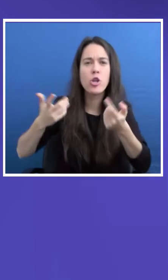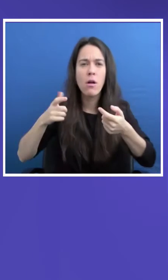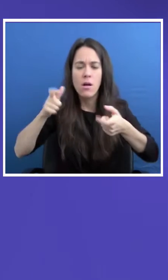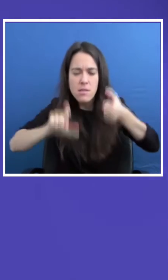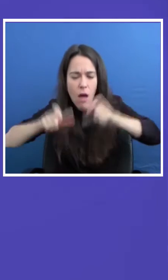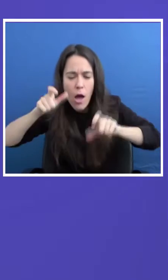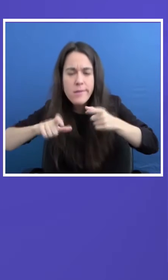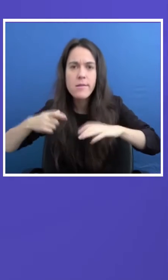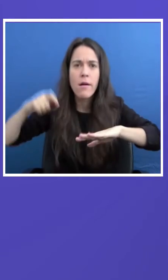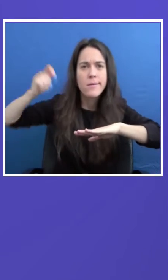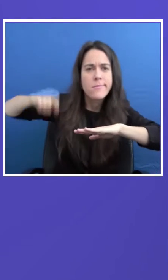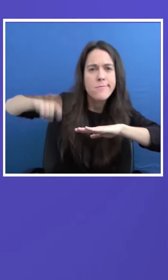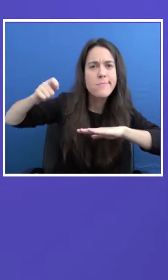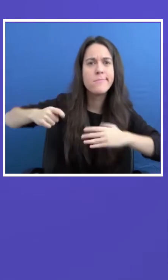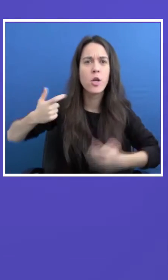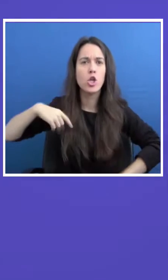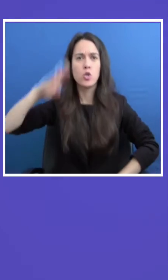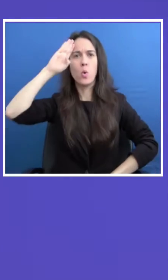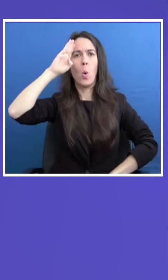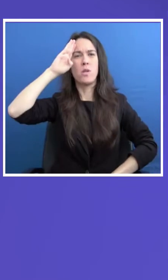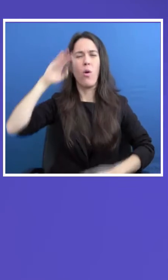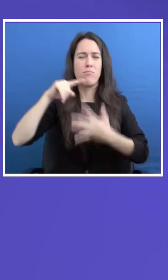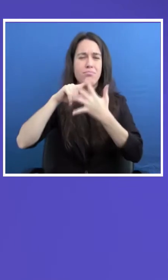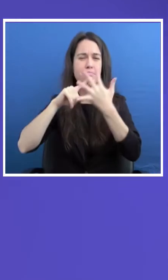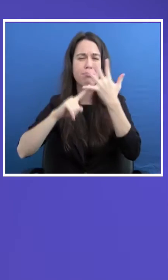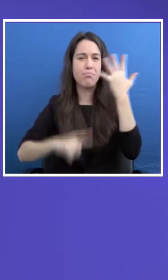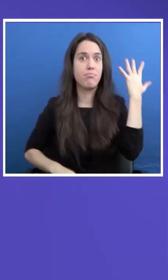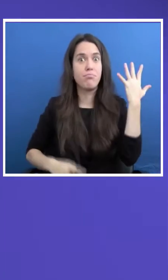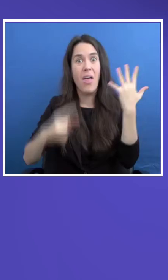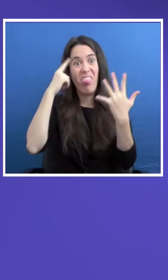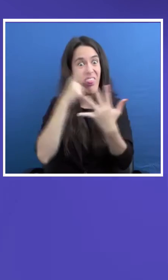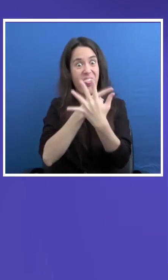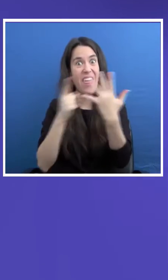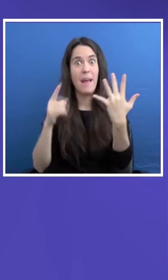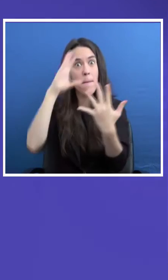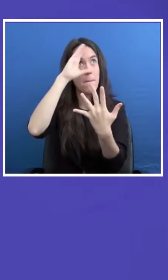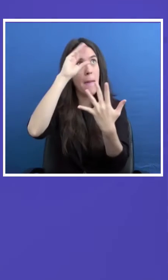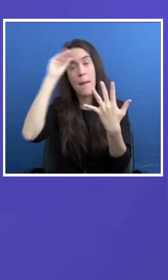heart surgeon, and we don't automatically think about men